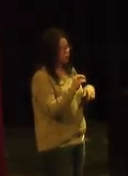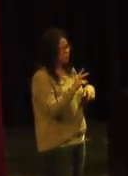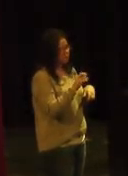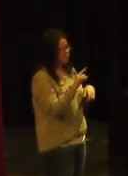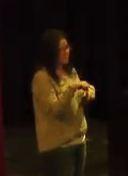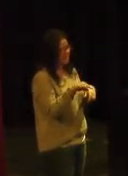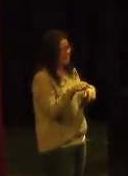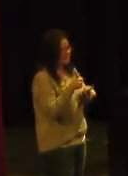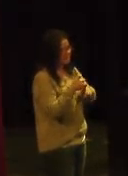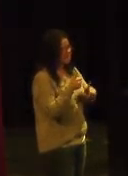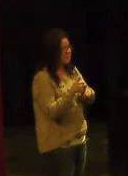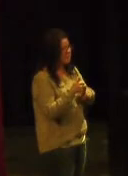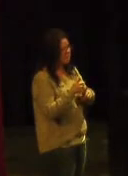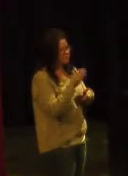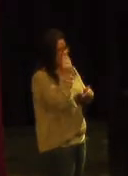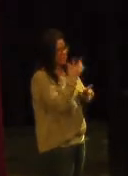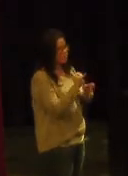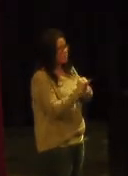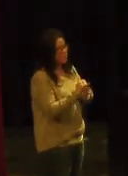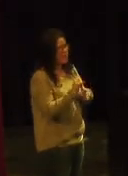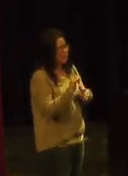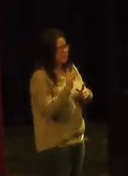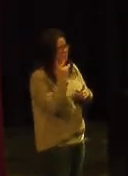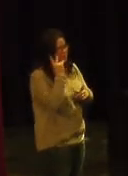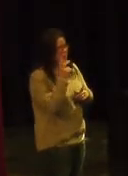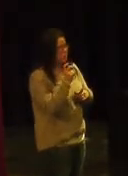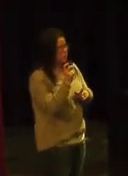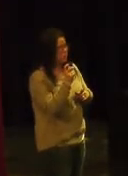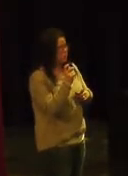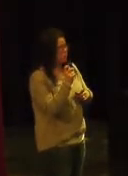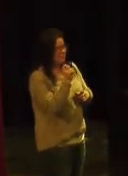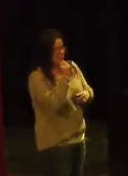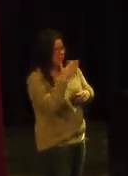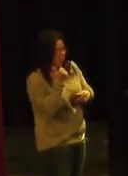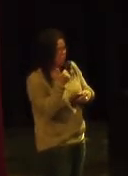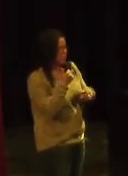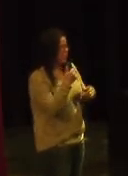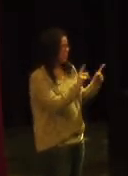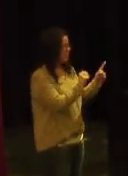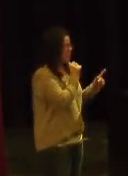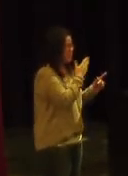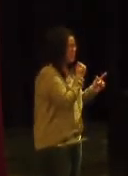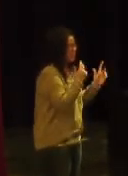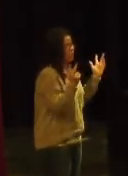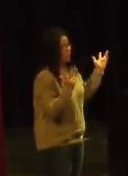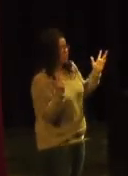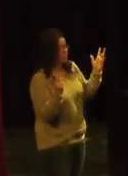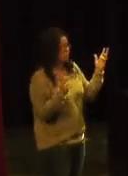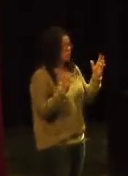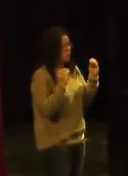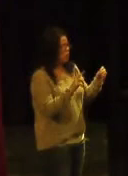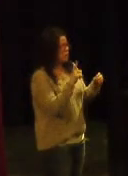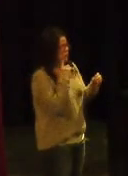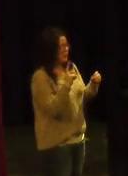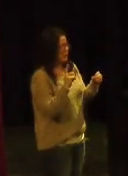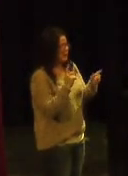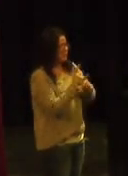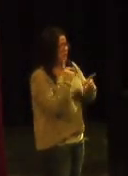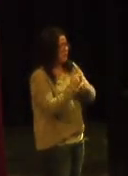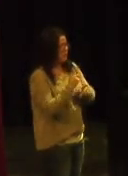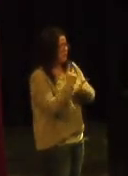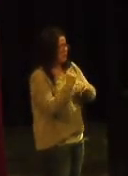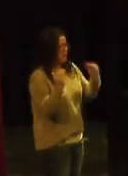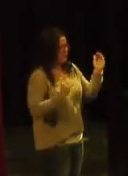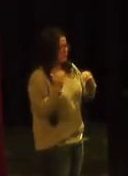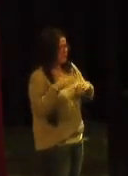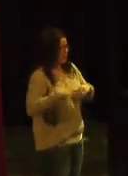political left doesn't necessarily have the moral high ground. Neither does the political right. I think we're still looking for that moral high ground. Nobody's really grabbed it yet. But in starring Pancho